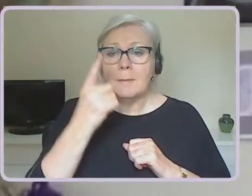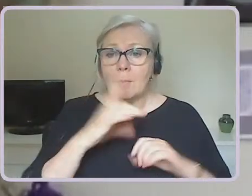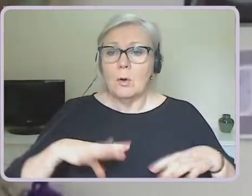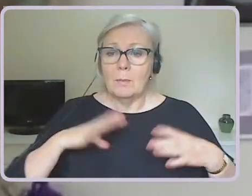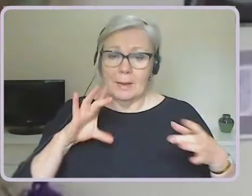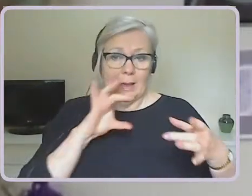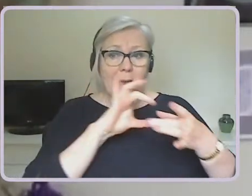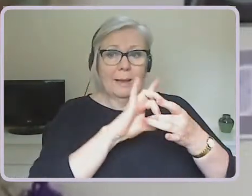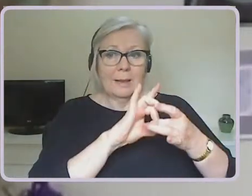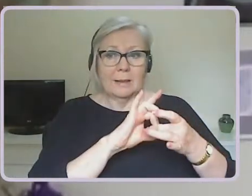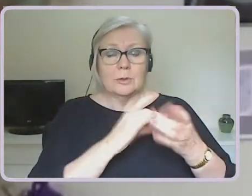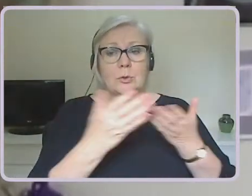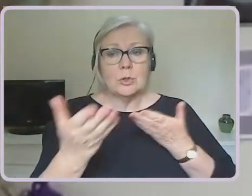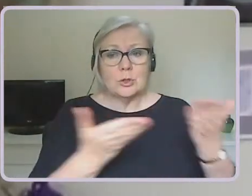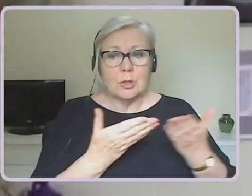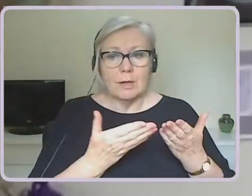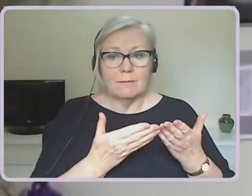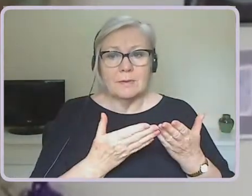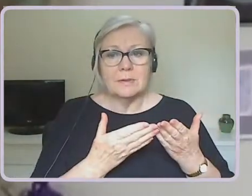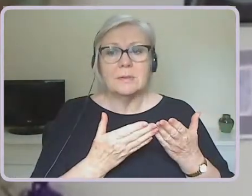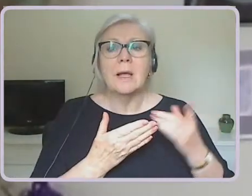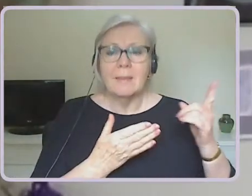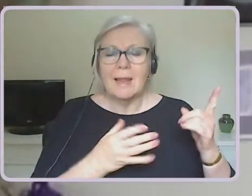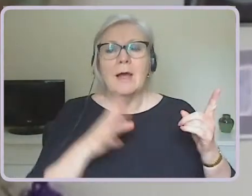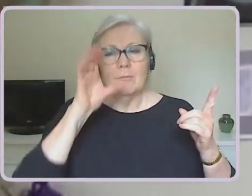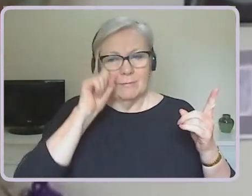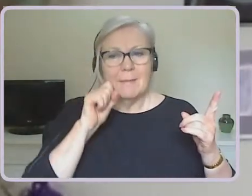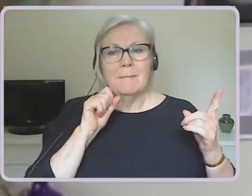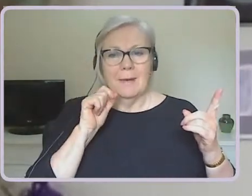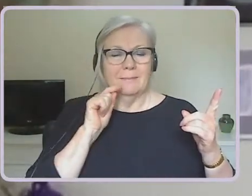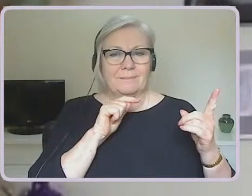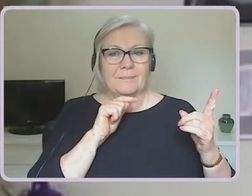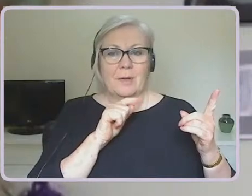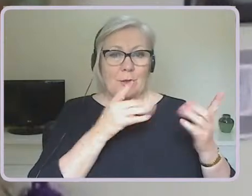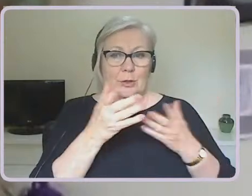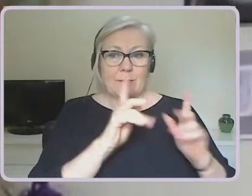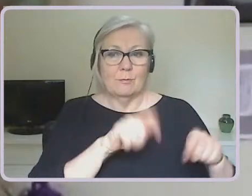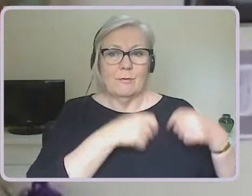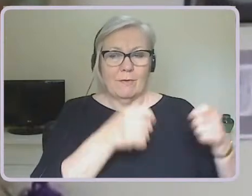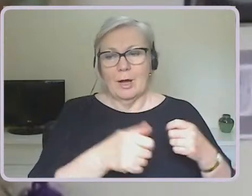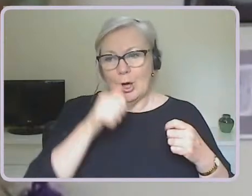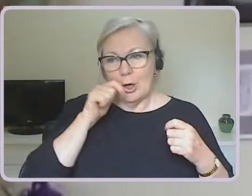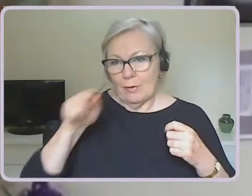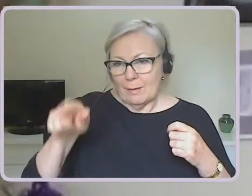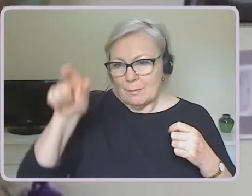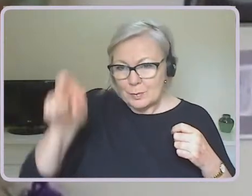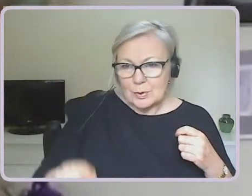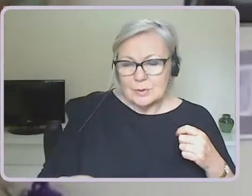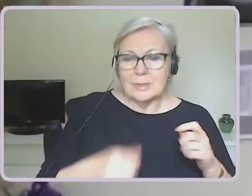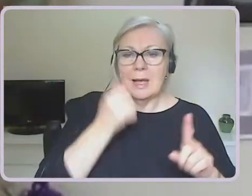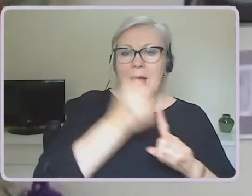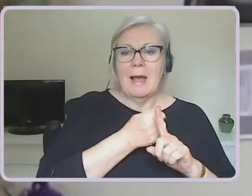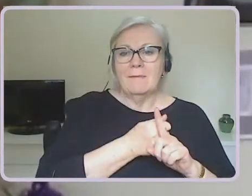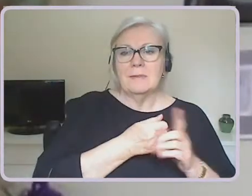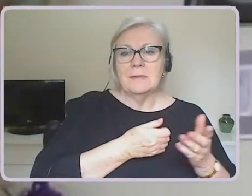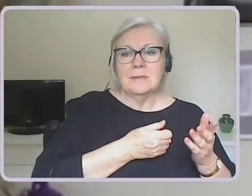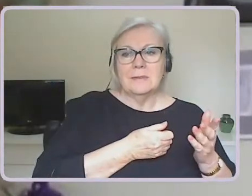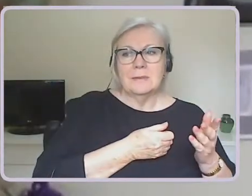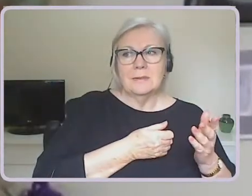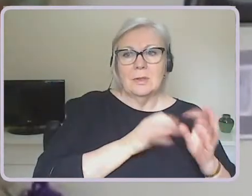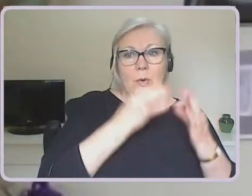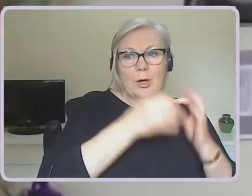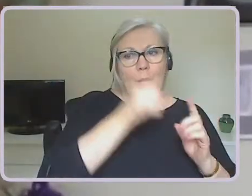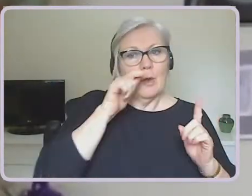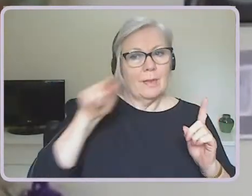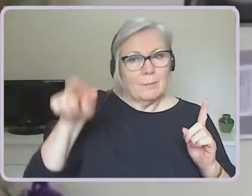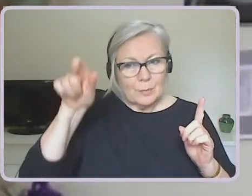are the ones who get remembered. The service providers know them, the advocacy organisations know them, and even if they're not current